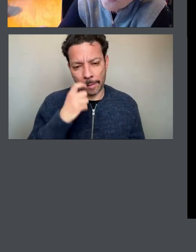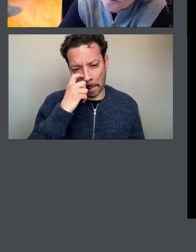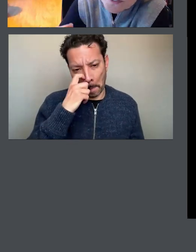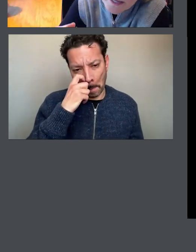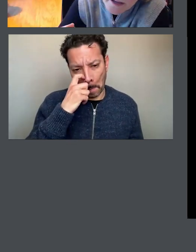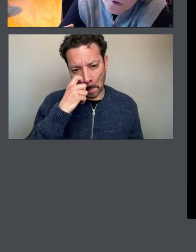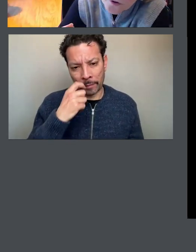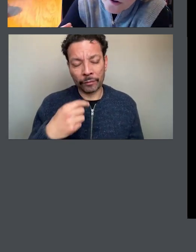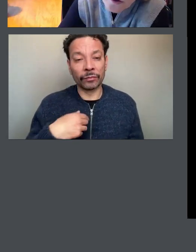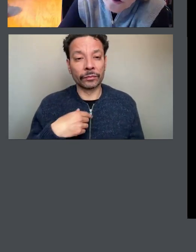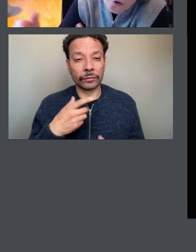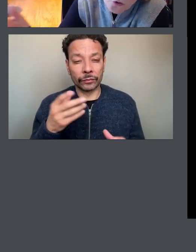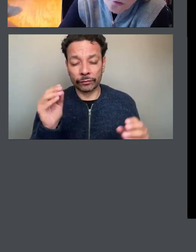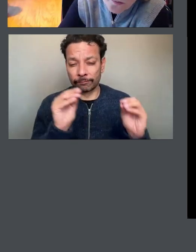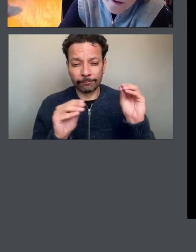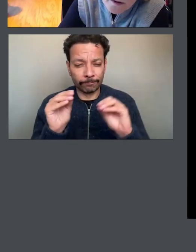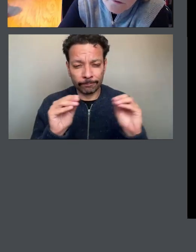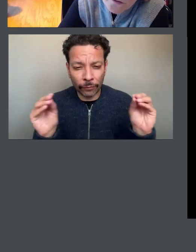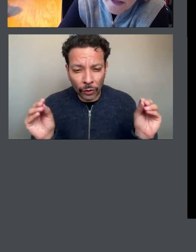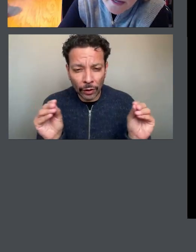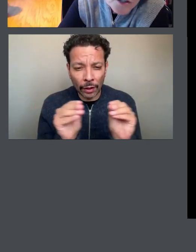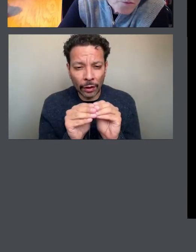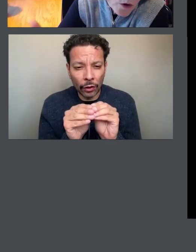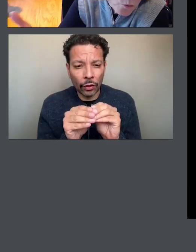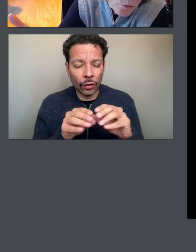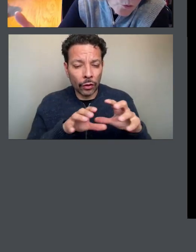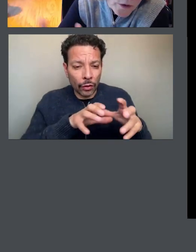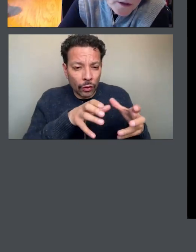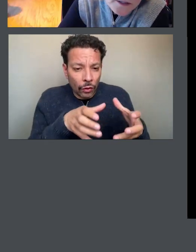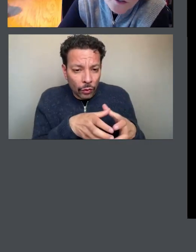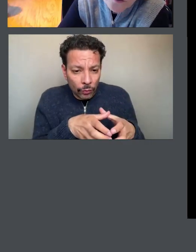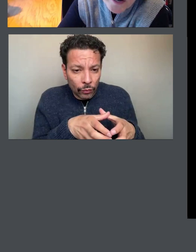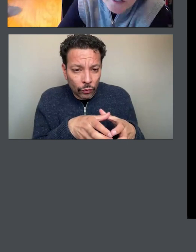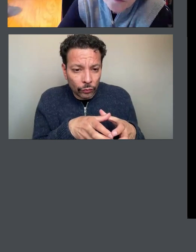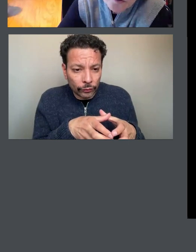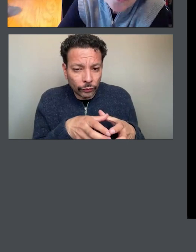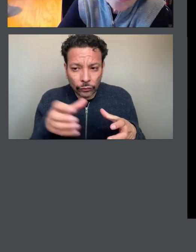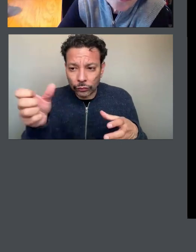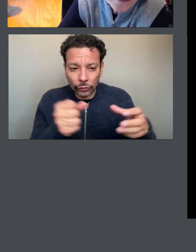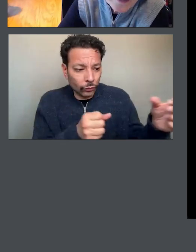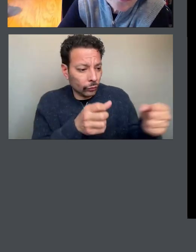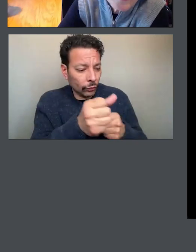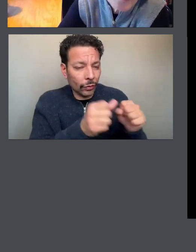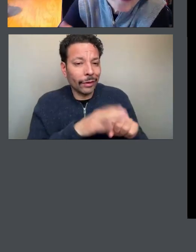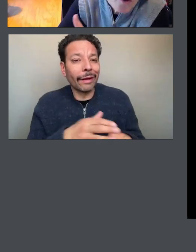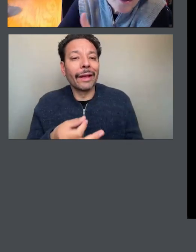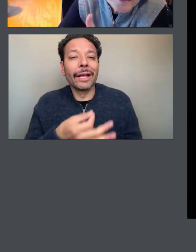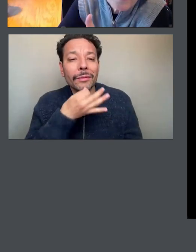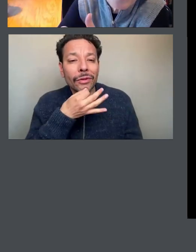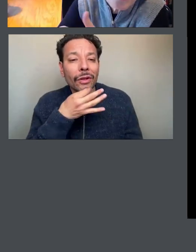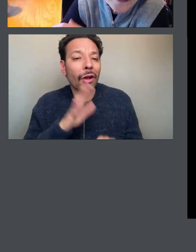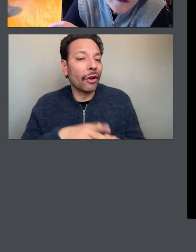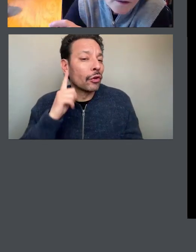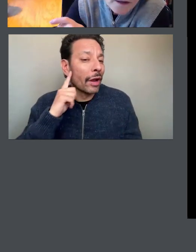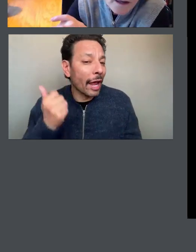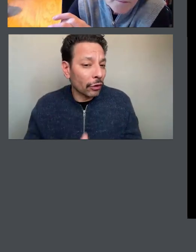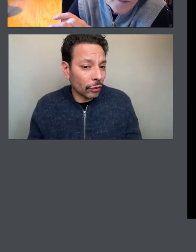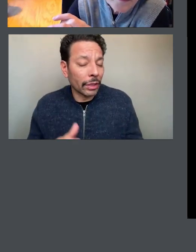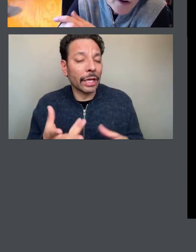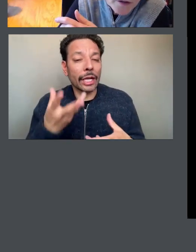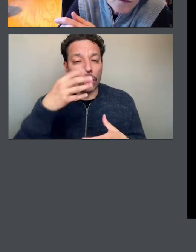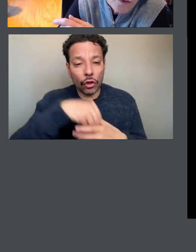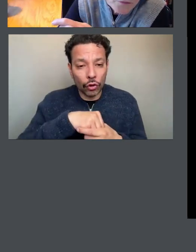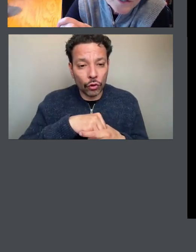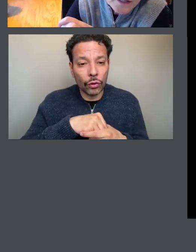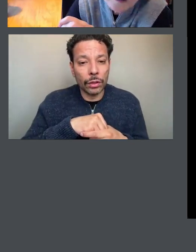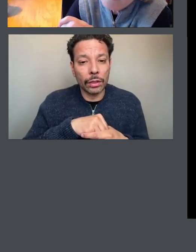We pulled together a group of what we consider experts on unilateral hearing loss, including a